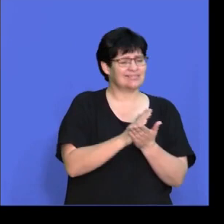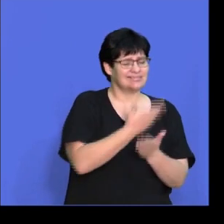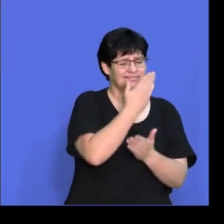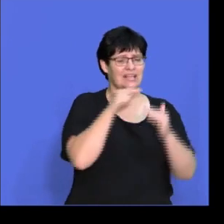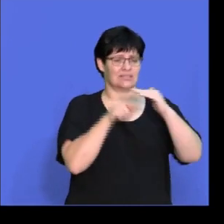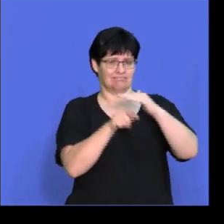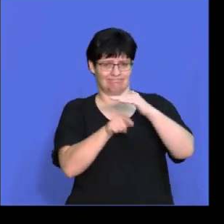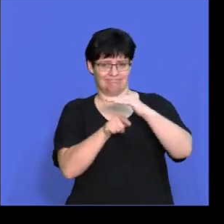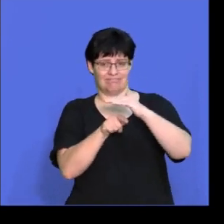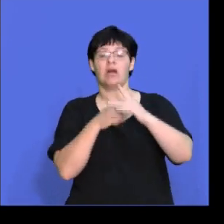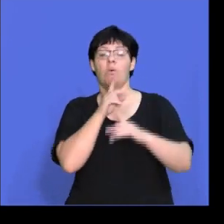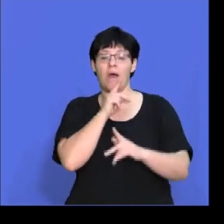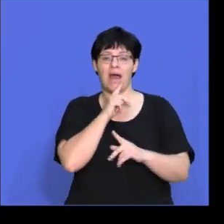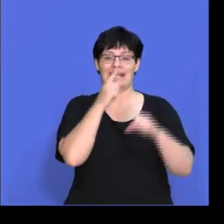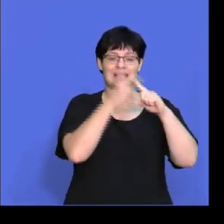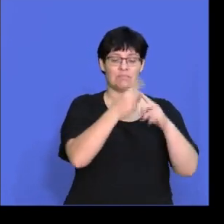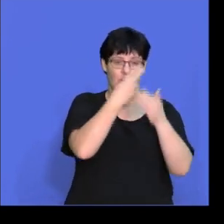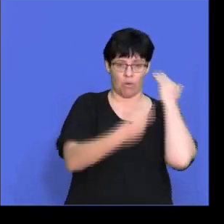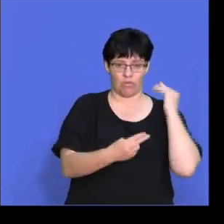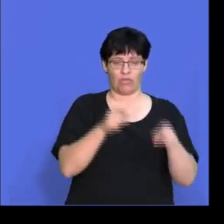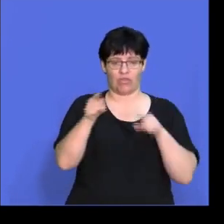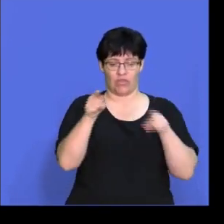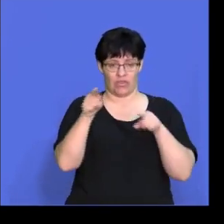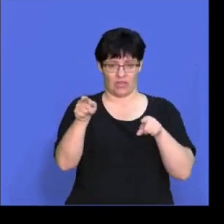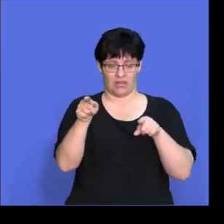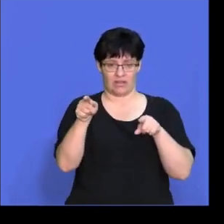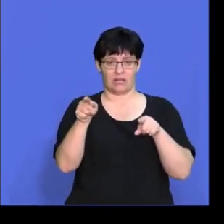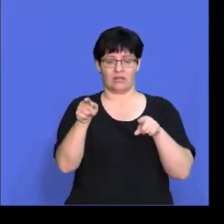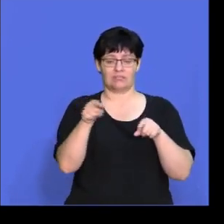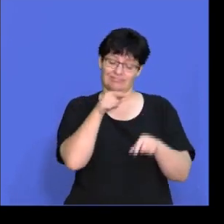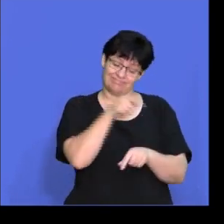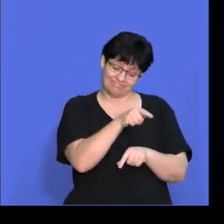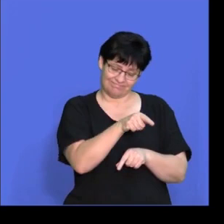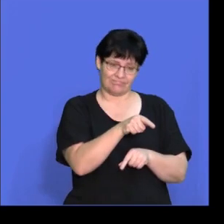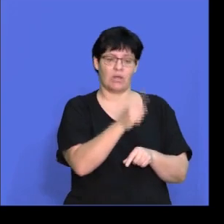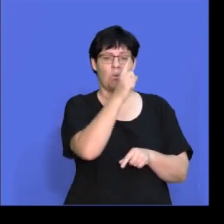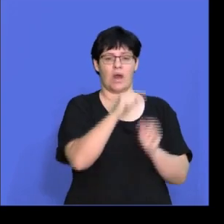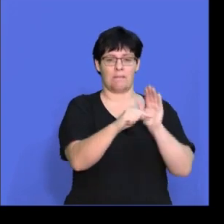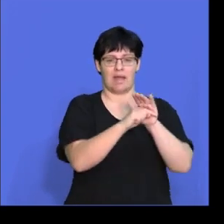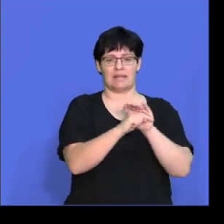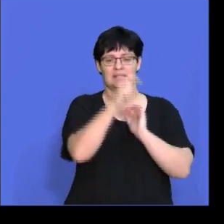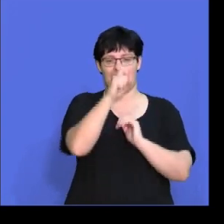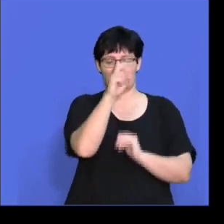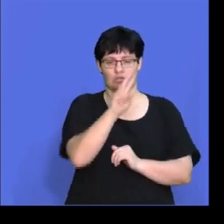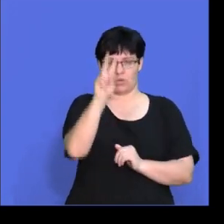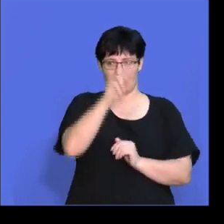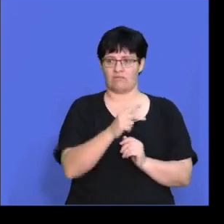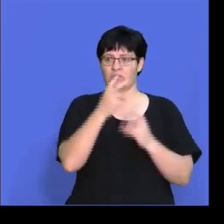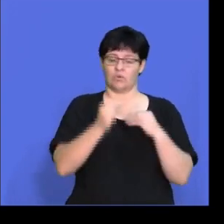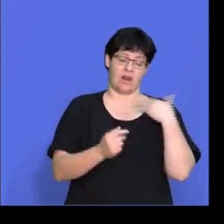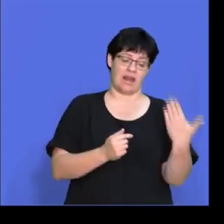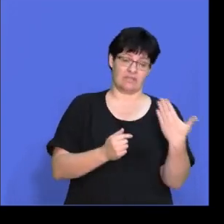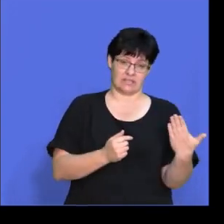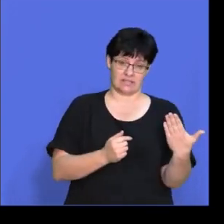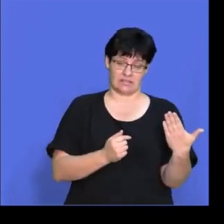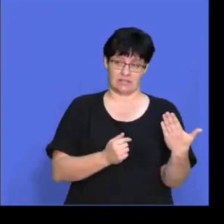that denominator by multiplying both sides of the equation by the 1 minus x squared. So when we do it on the